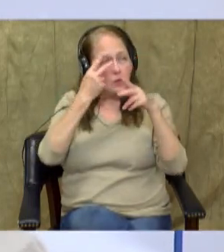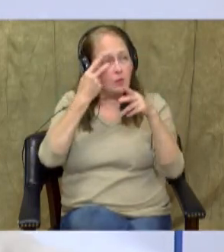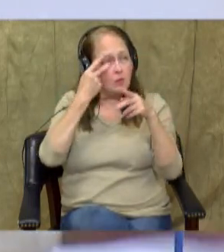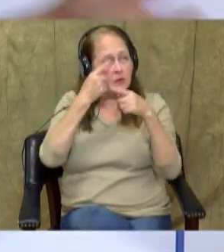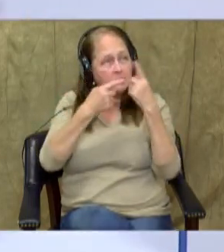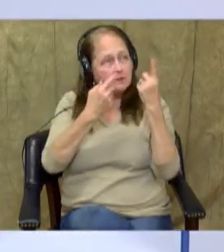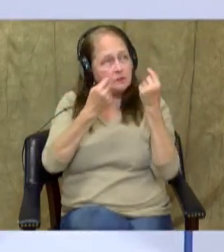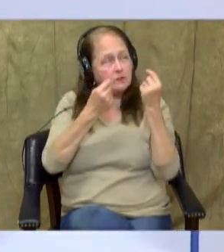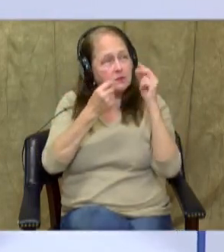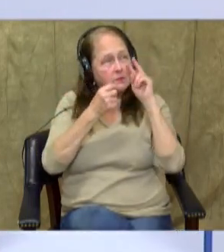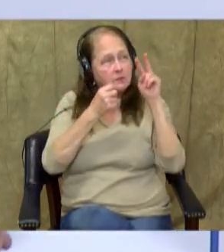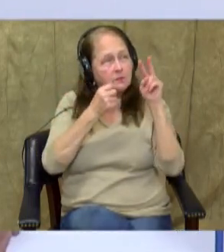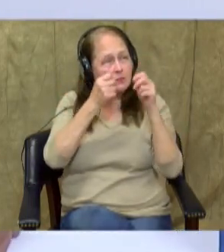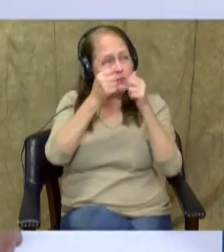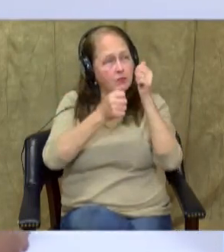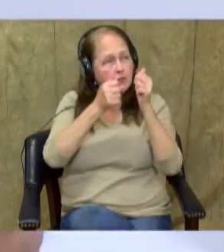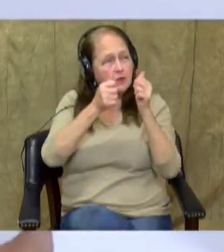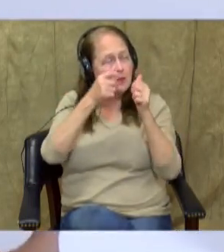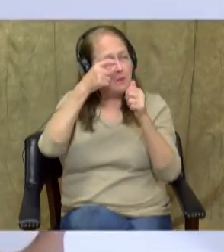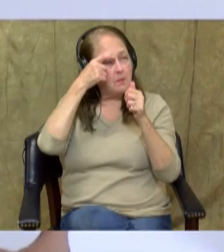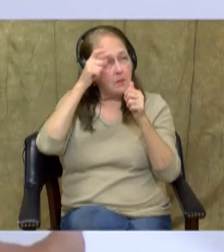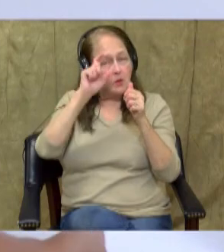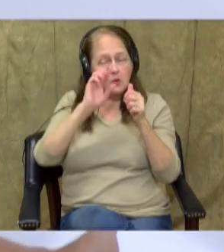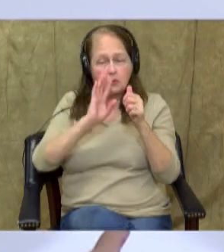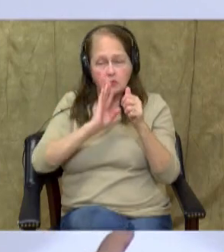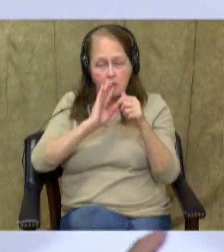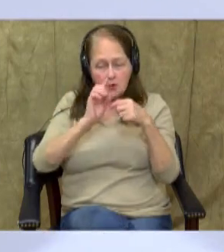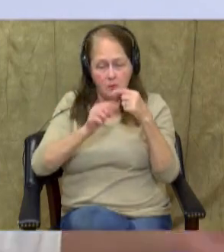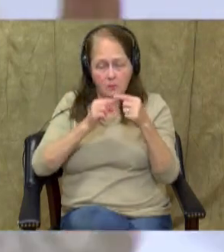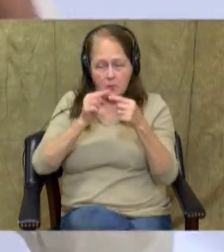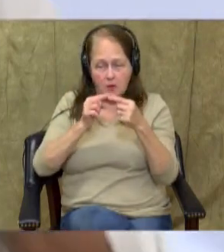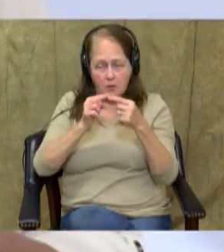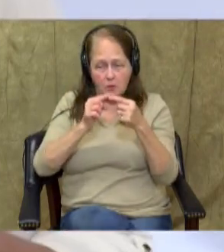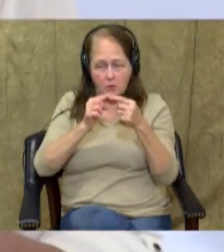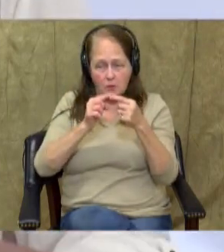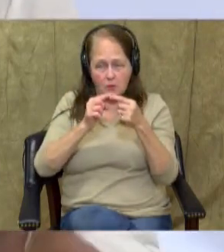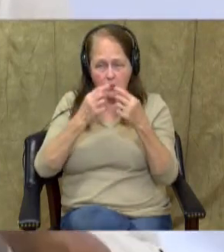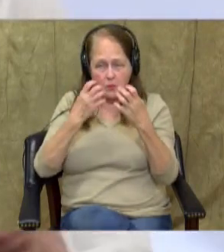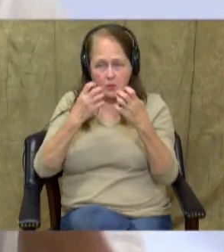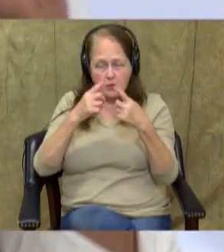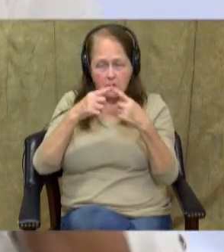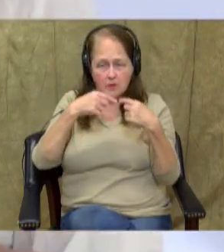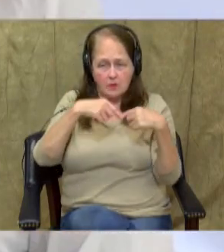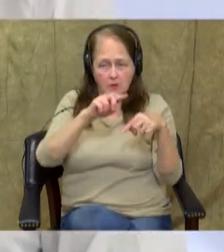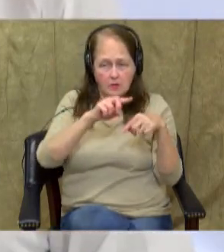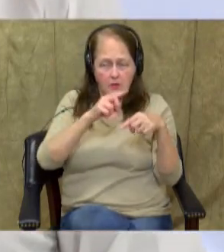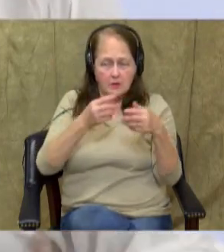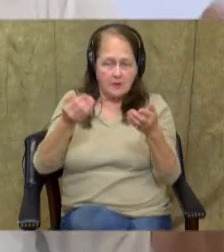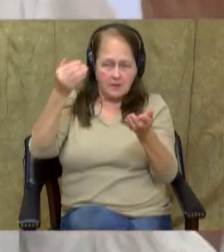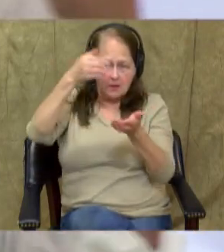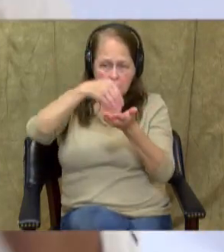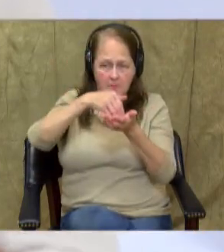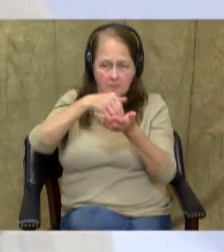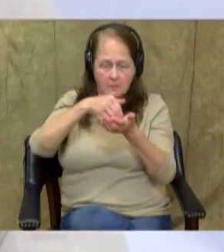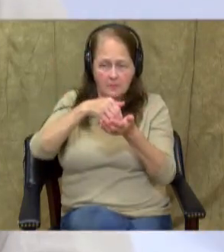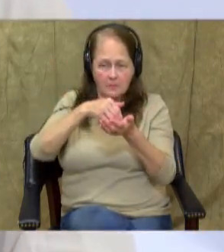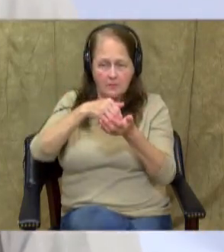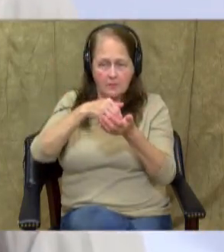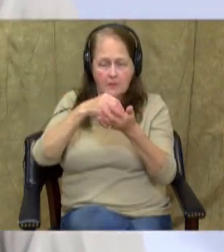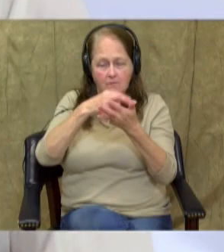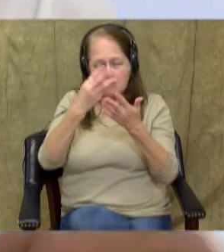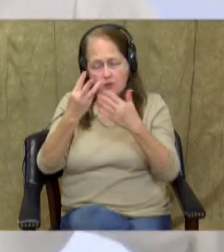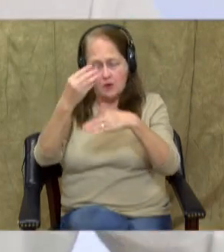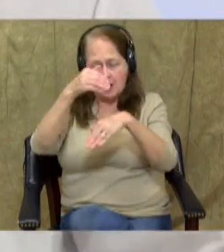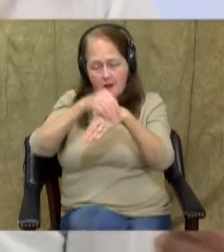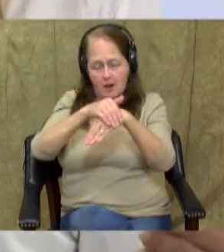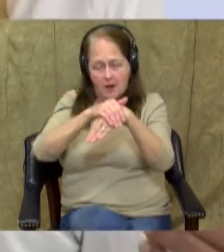see. See which one of these moons we talked about that it is. And then I want you to go out and look again. Look again in a few